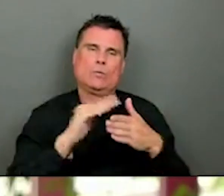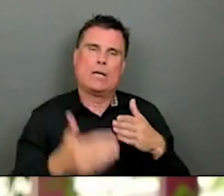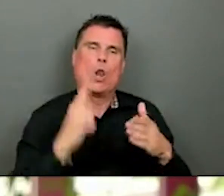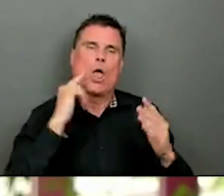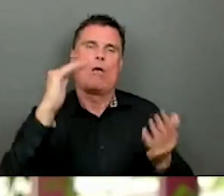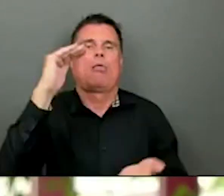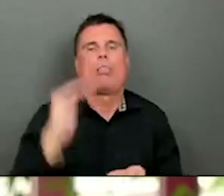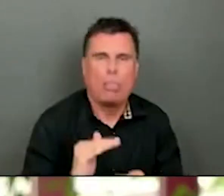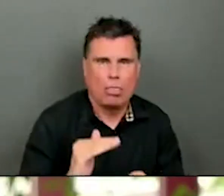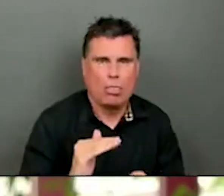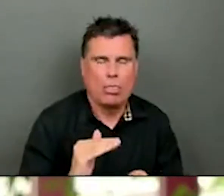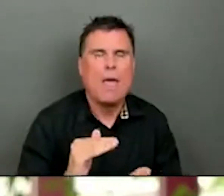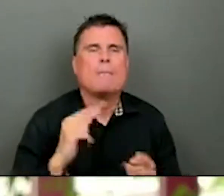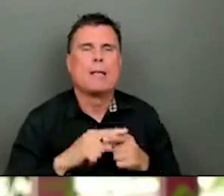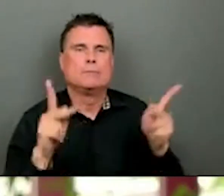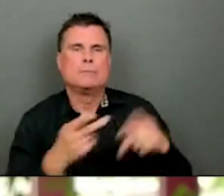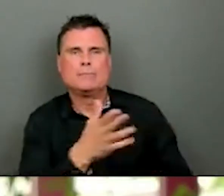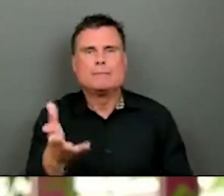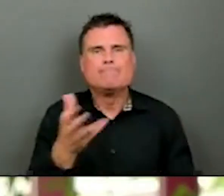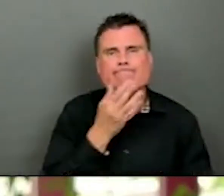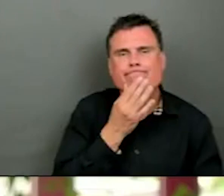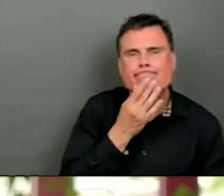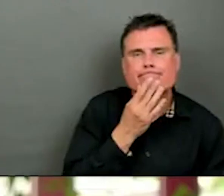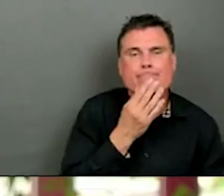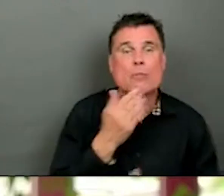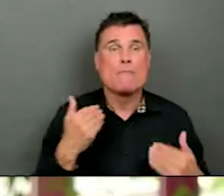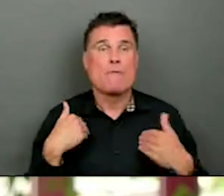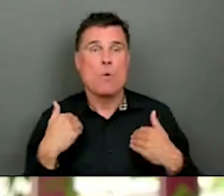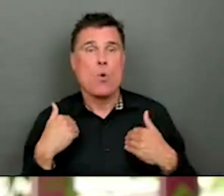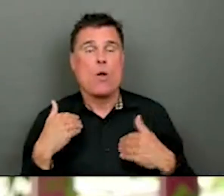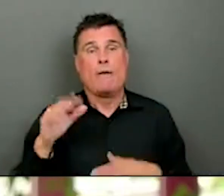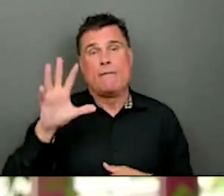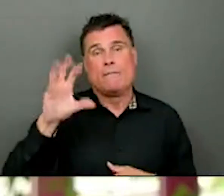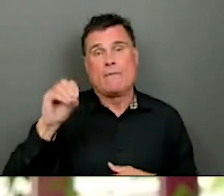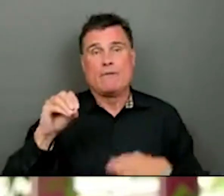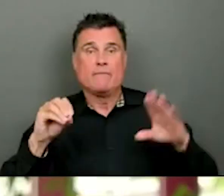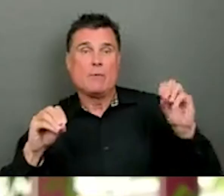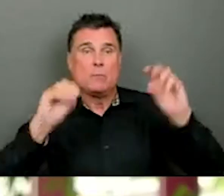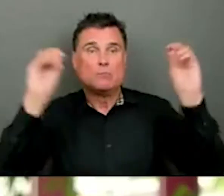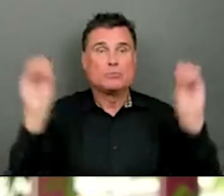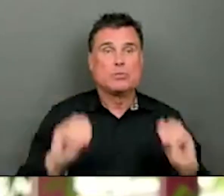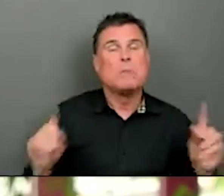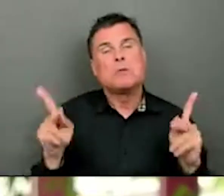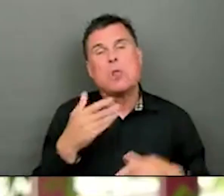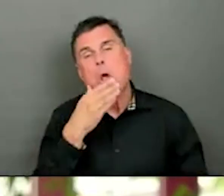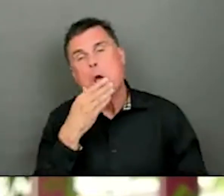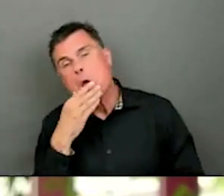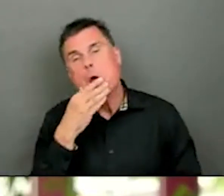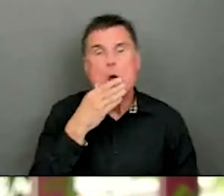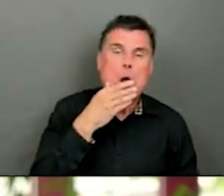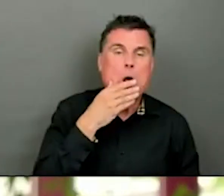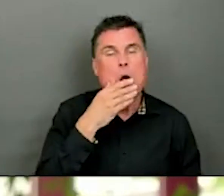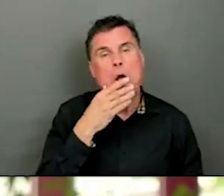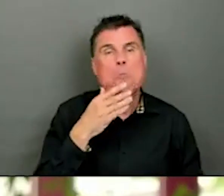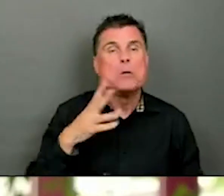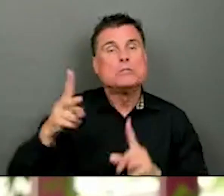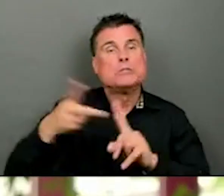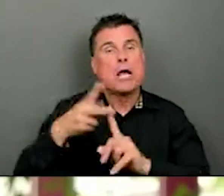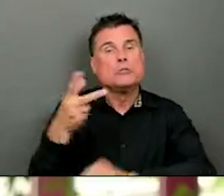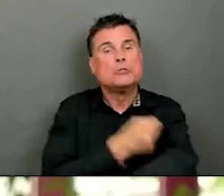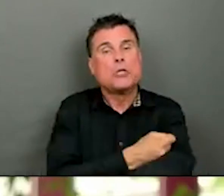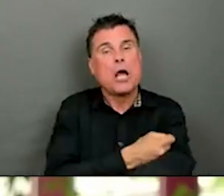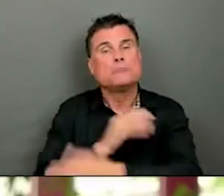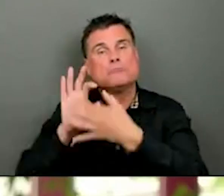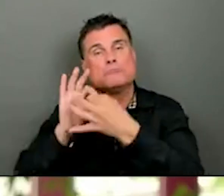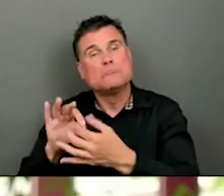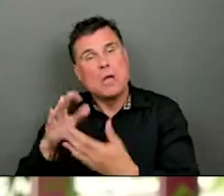Before last week, we were about 50-50, where people were making the decision to have a second dose of AstraZeneca or to opt for a Pfizer